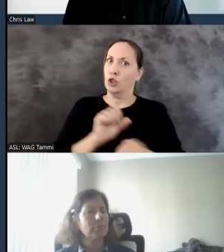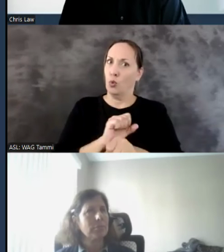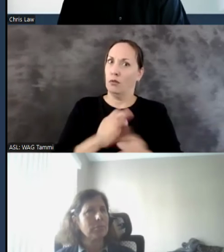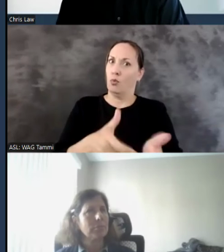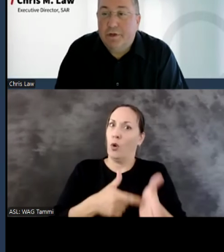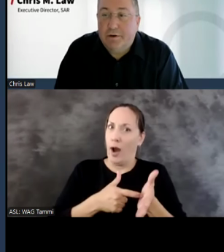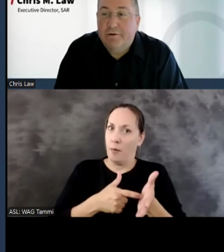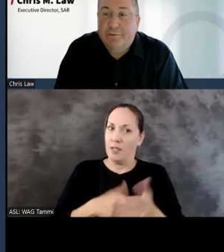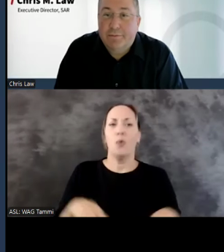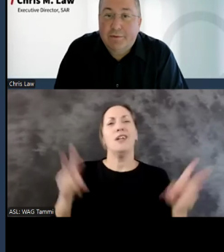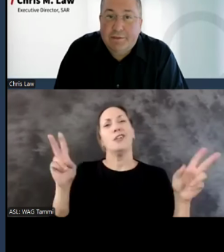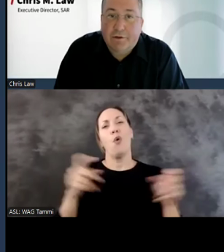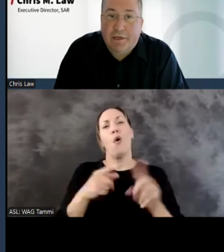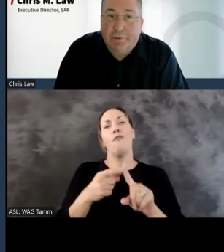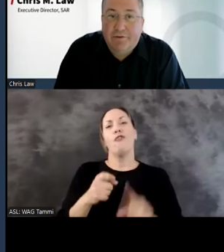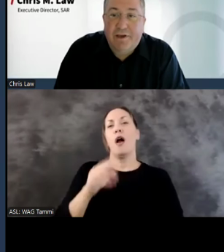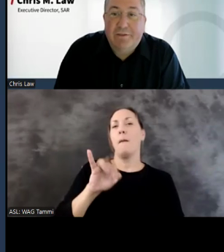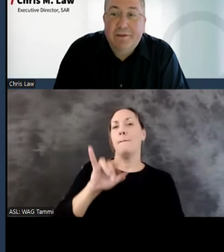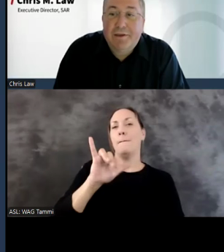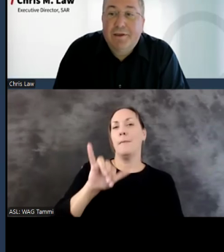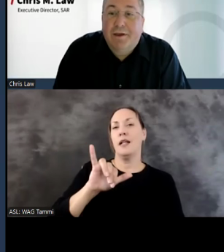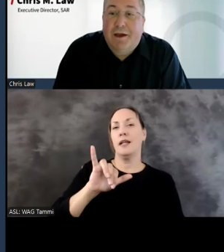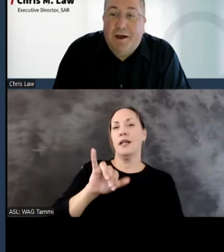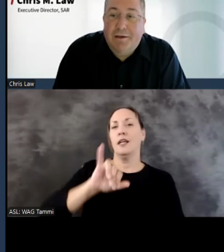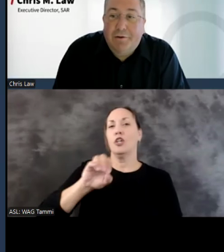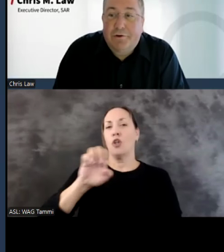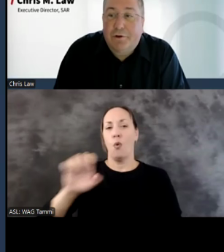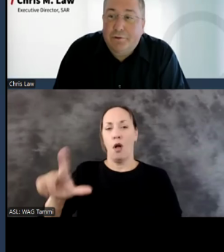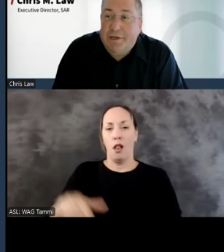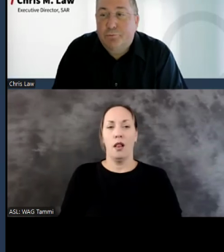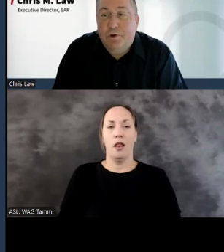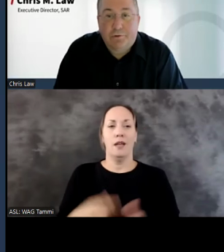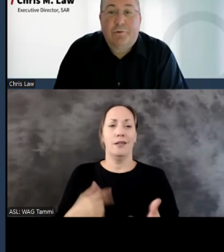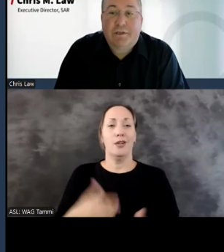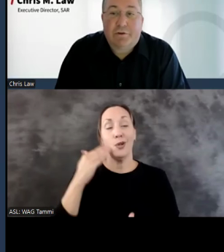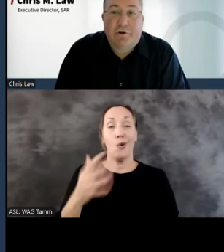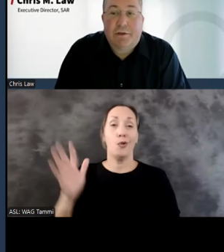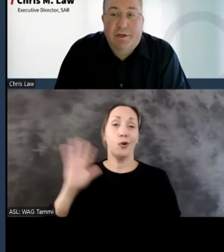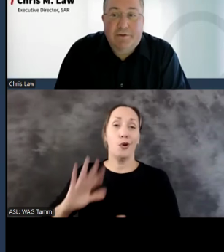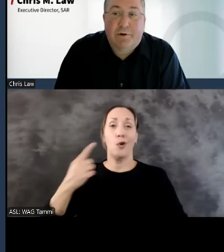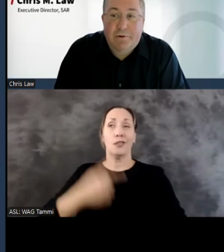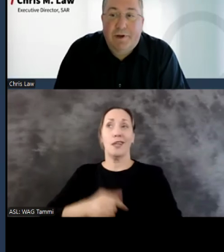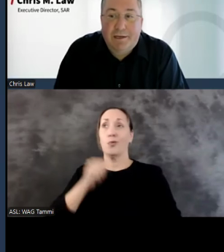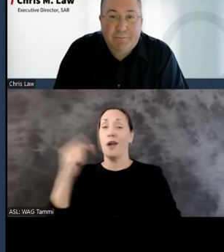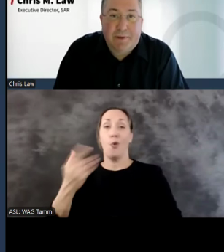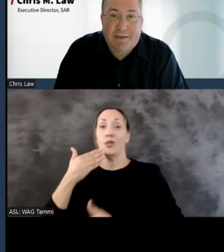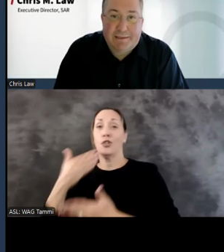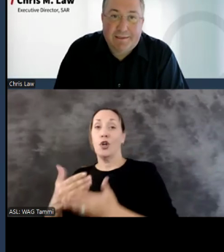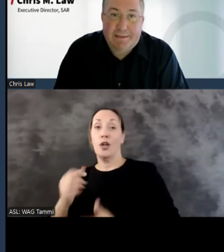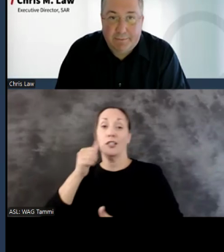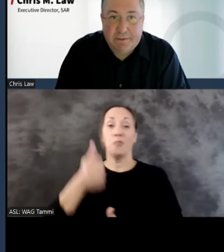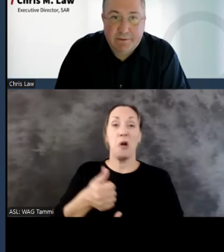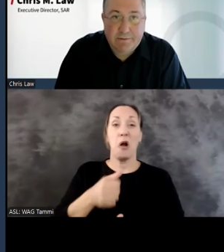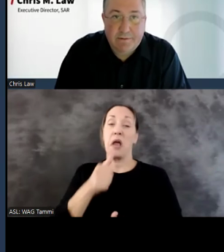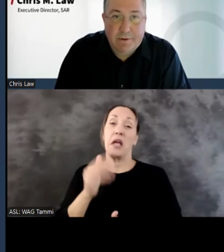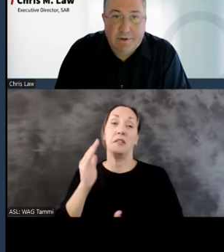little quote from Billy Joel here from his song Keeping the Faith. The good old days weren't always good, and tomorrow ain't as bad as